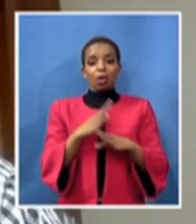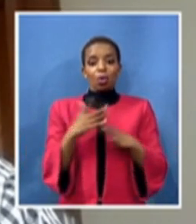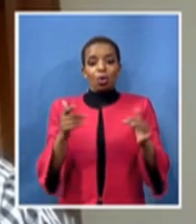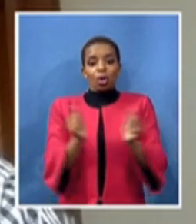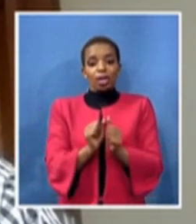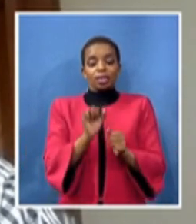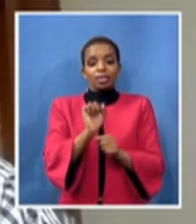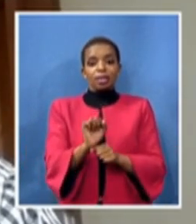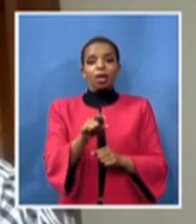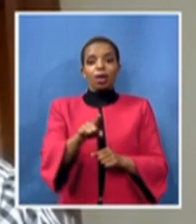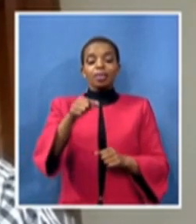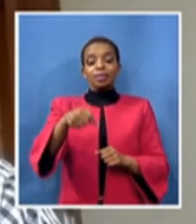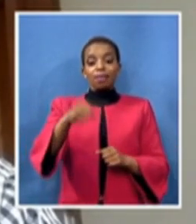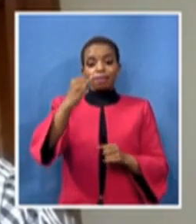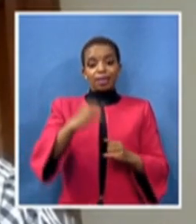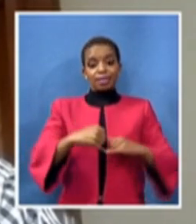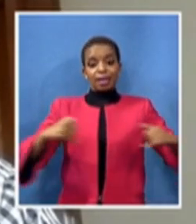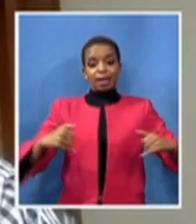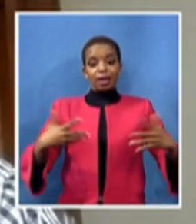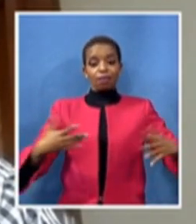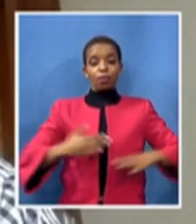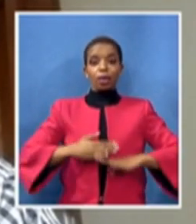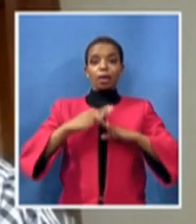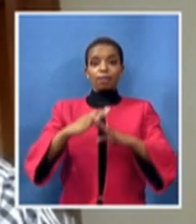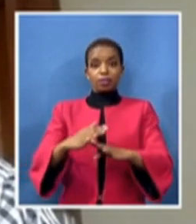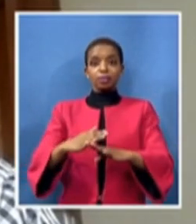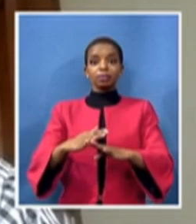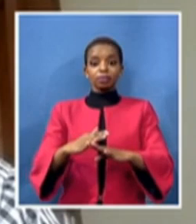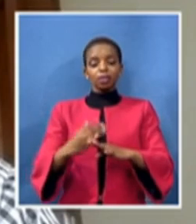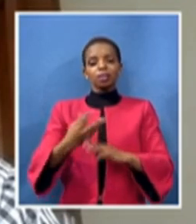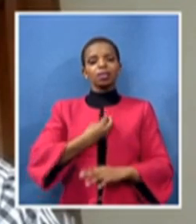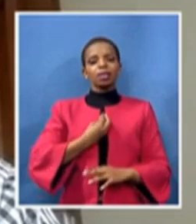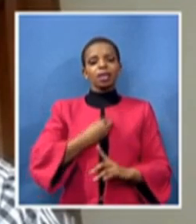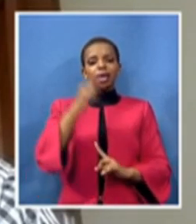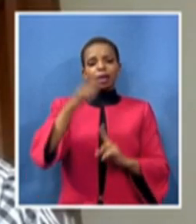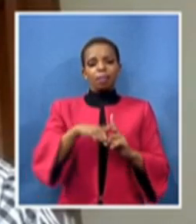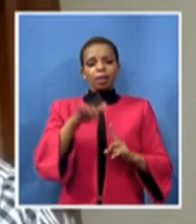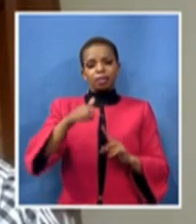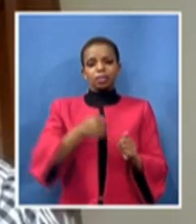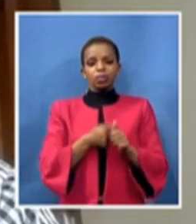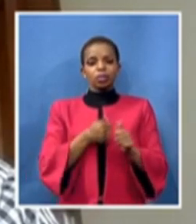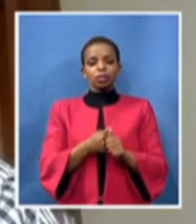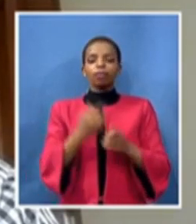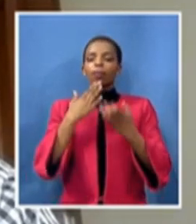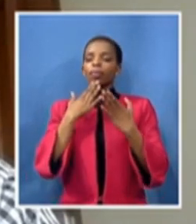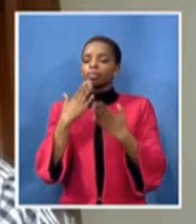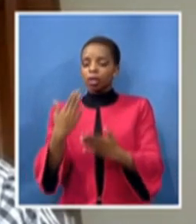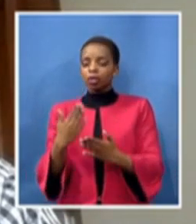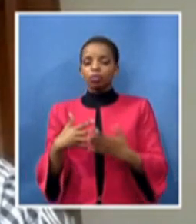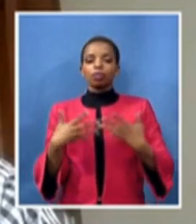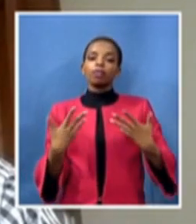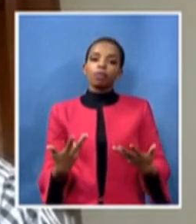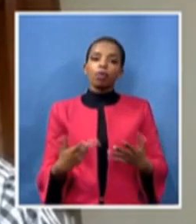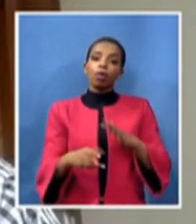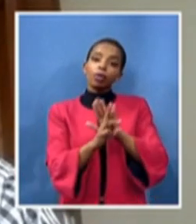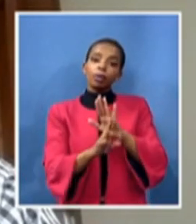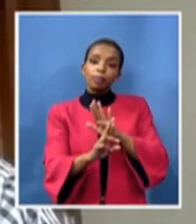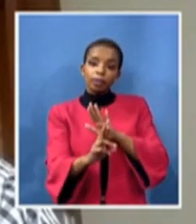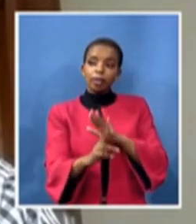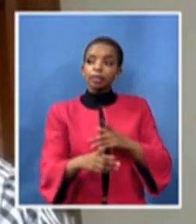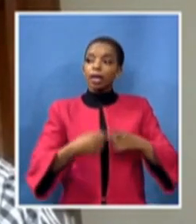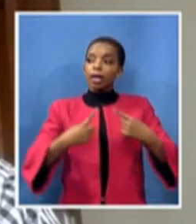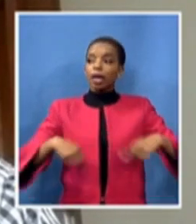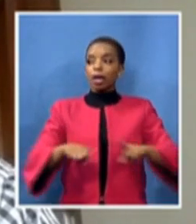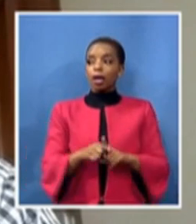a young person yourself, we thank you for representing our young people and implore